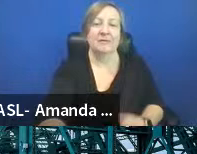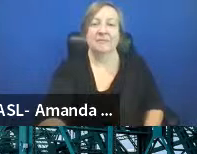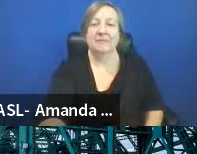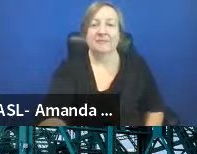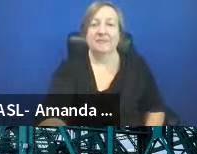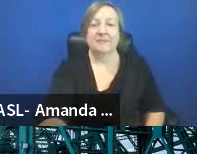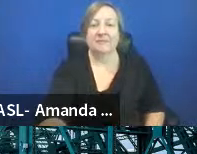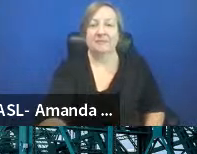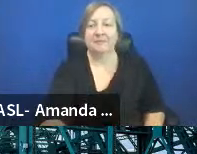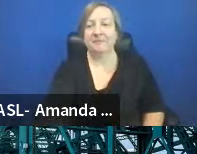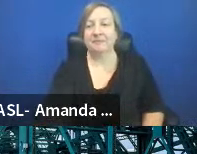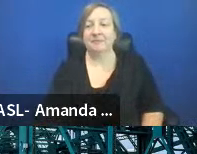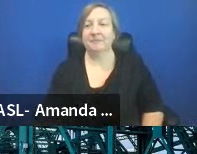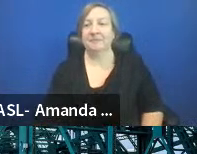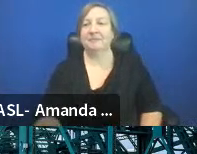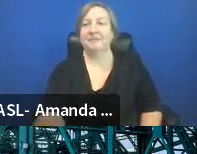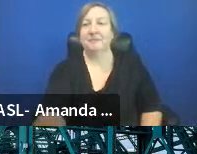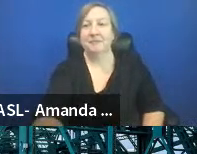here.